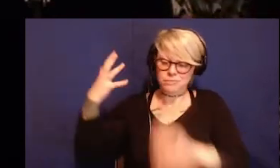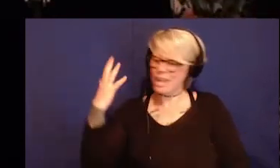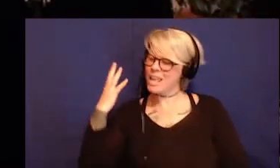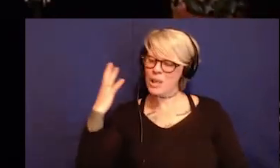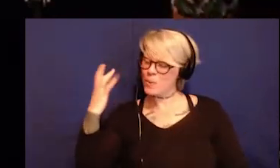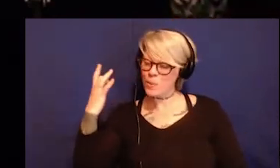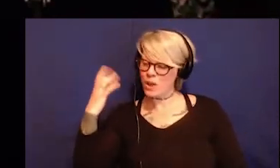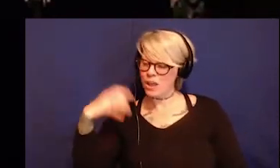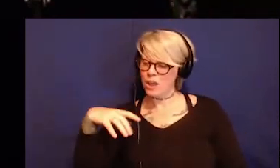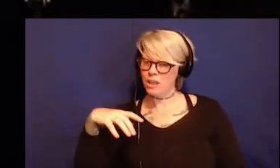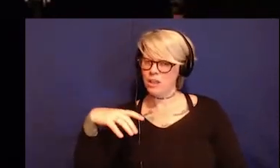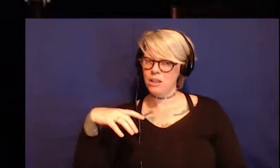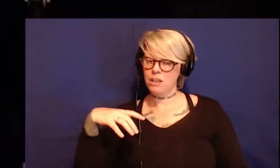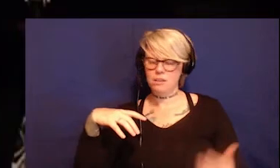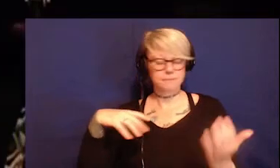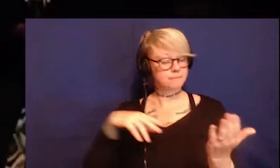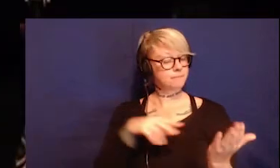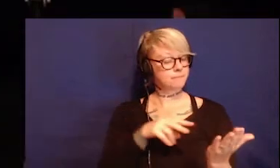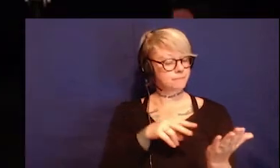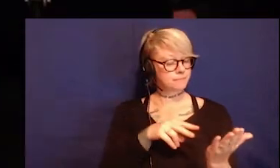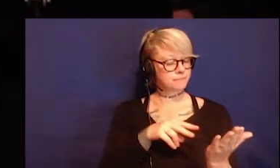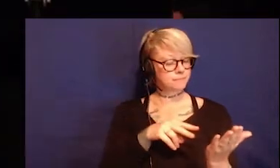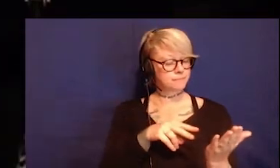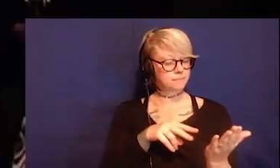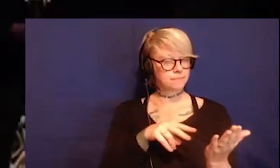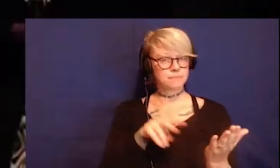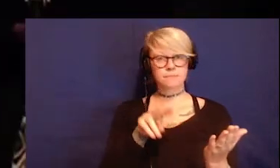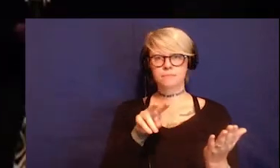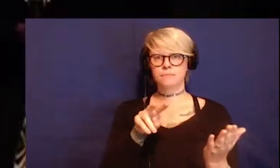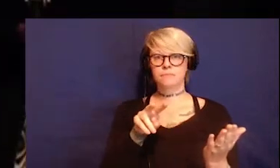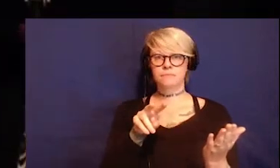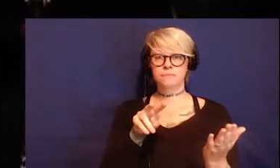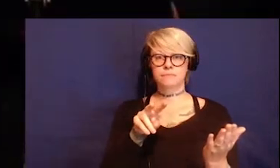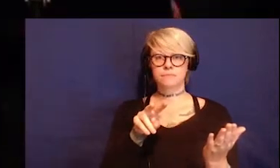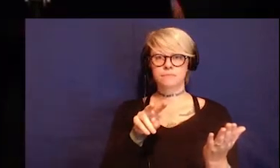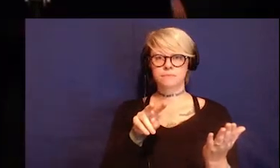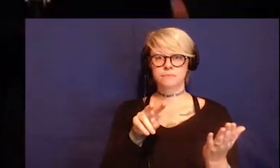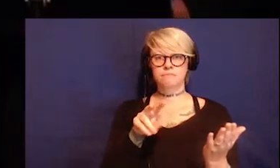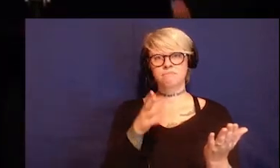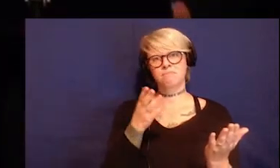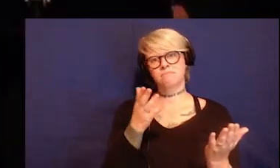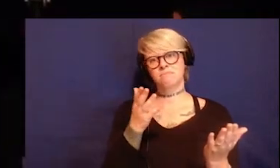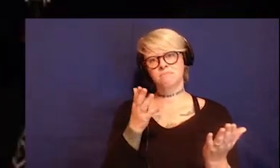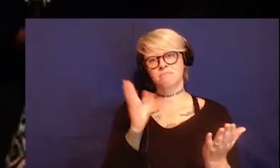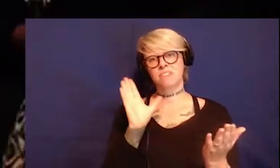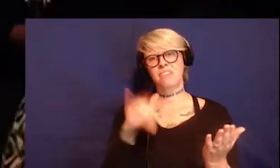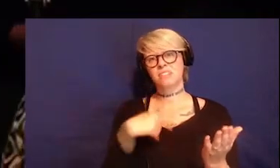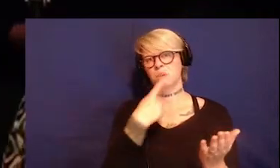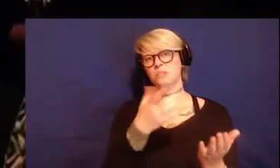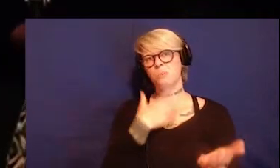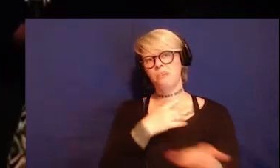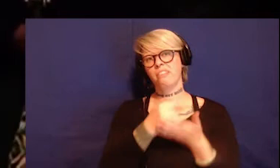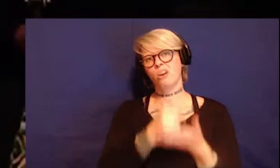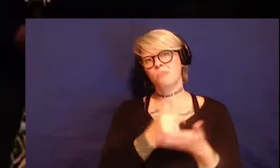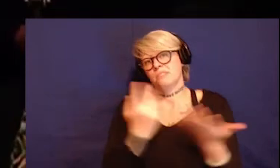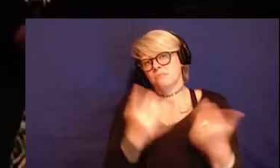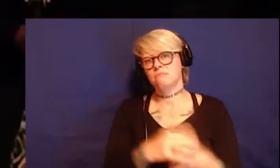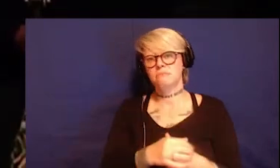Talia takes her side away from her phone to look straight at the camera. That's what I ended up saying to my therapist.